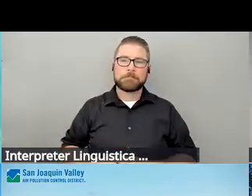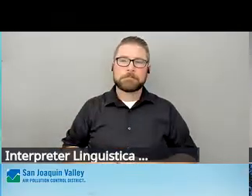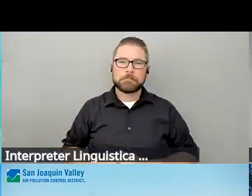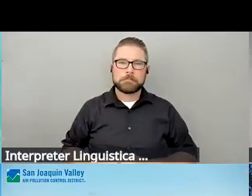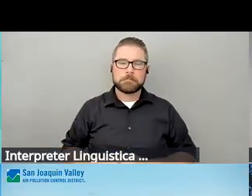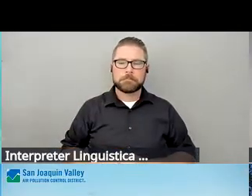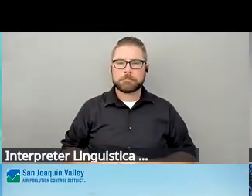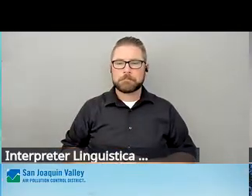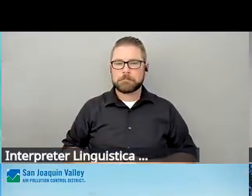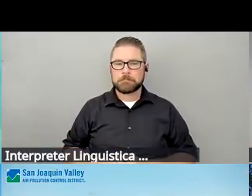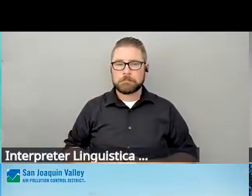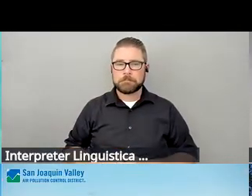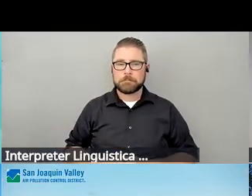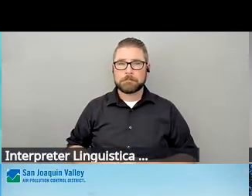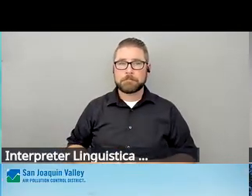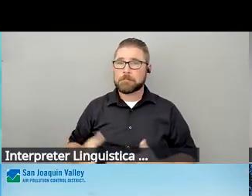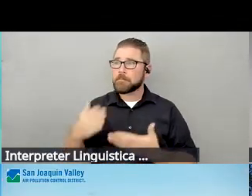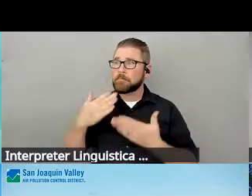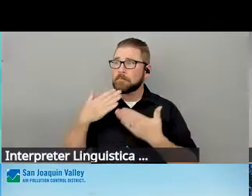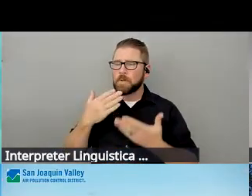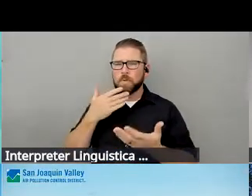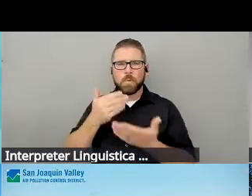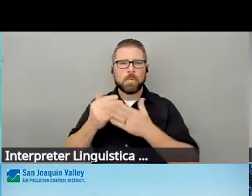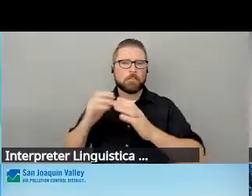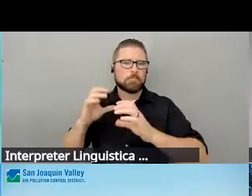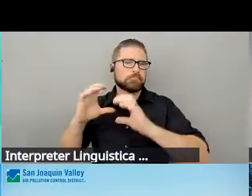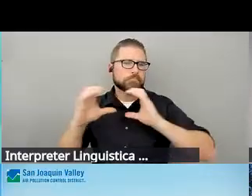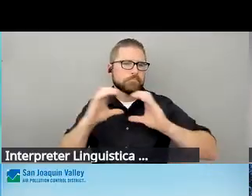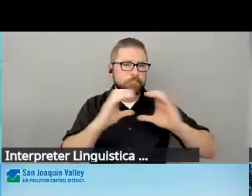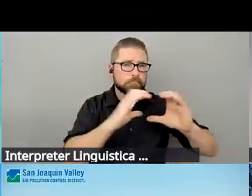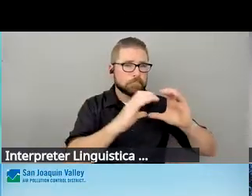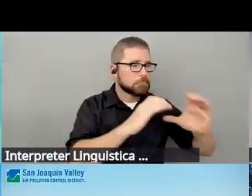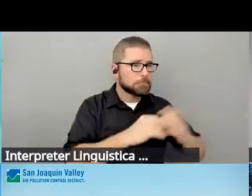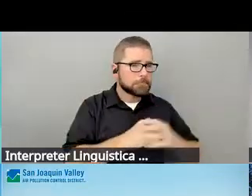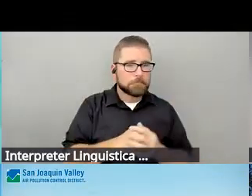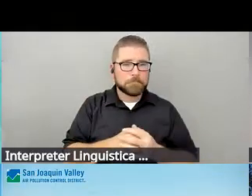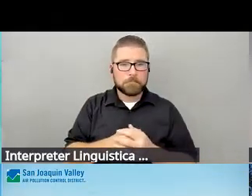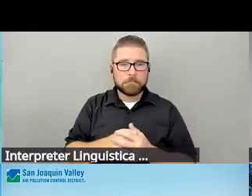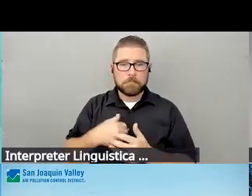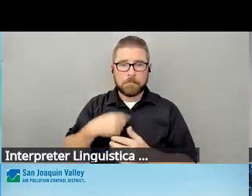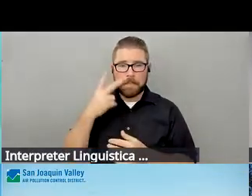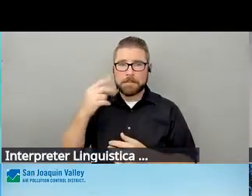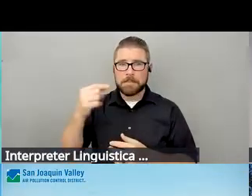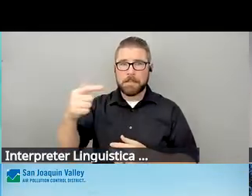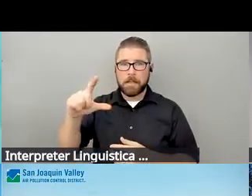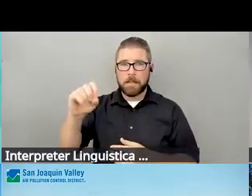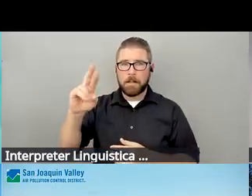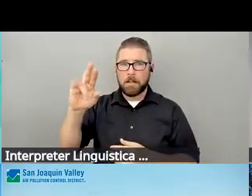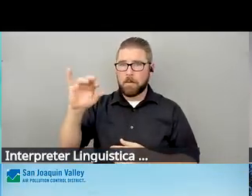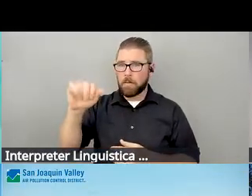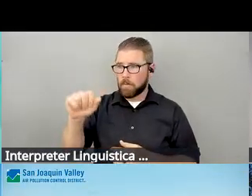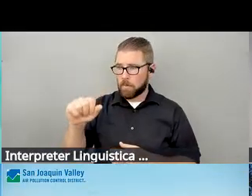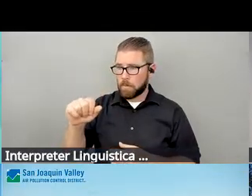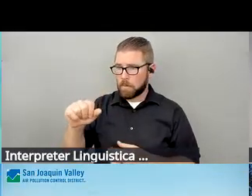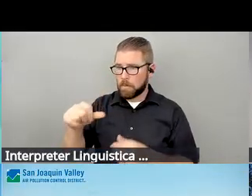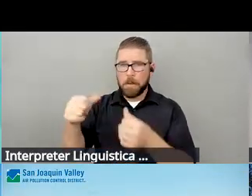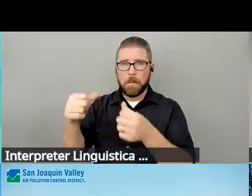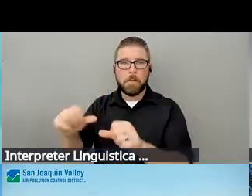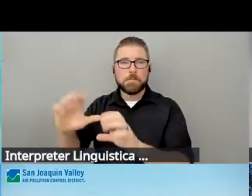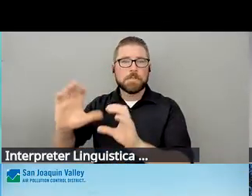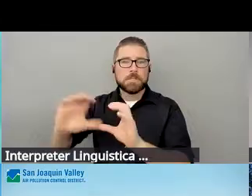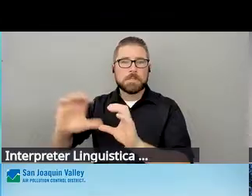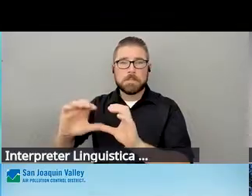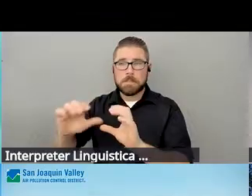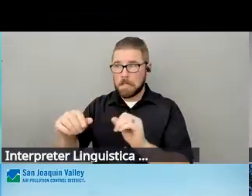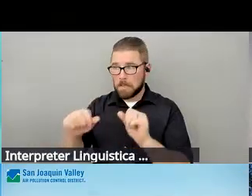Awesome. Well, thank you all for that conversation. I do see Gloria posted in the chat if we can get an outline of